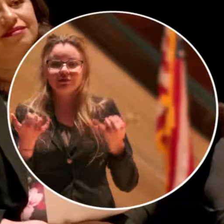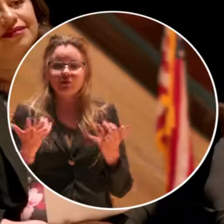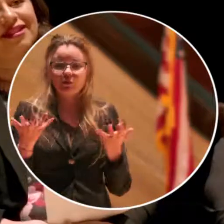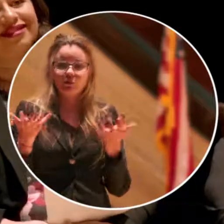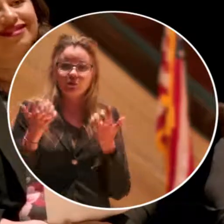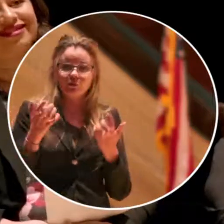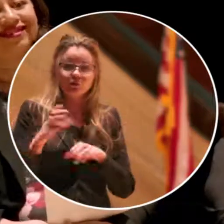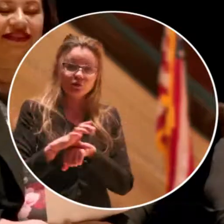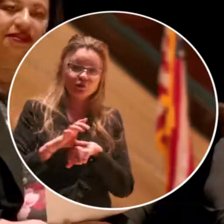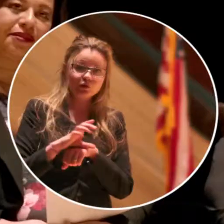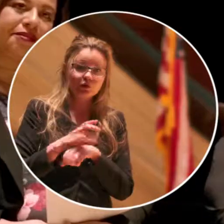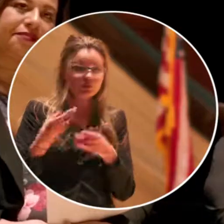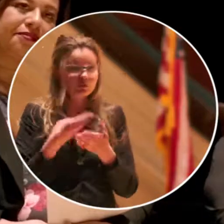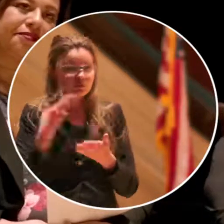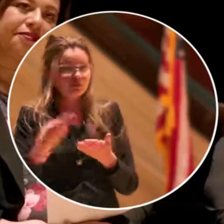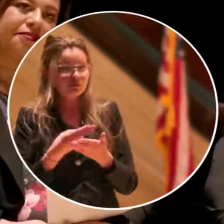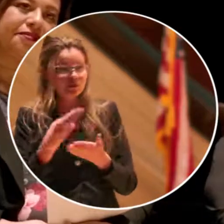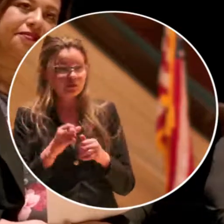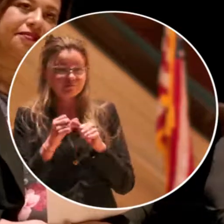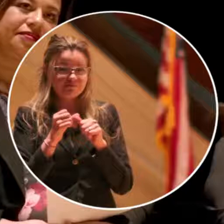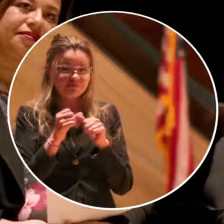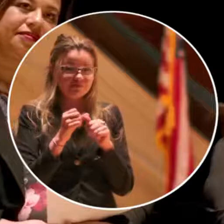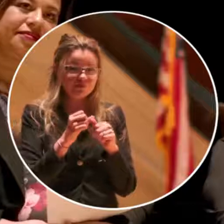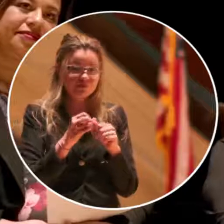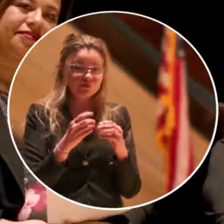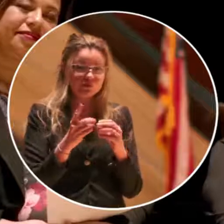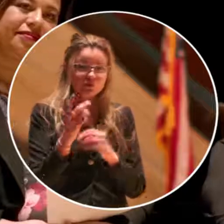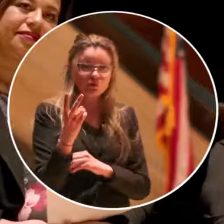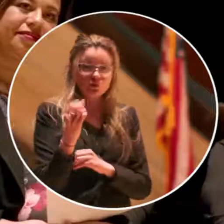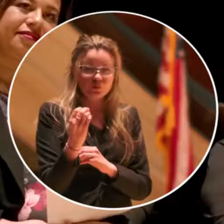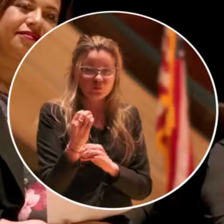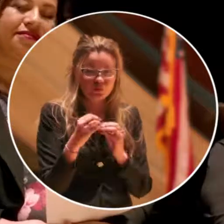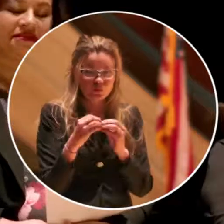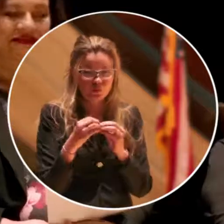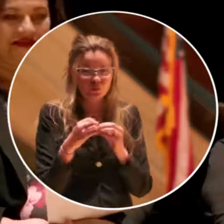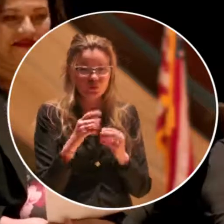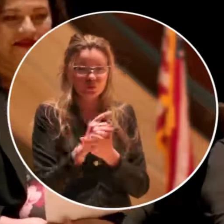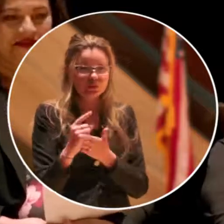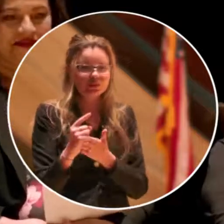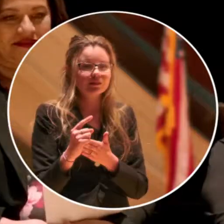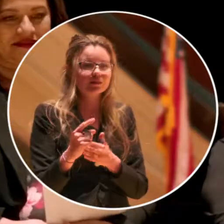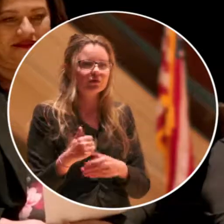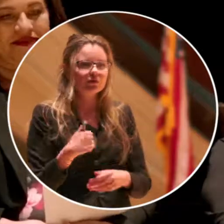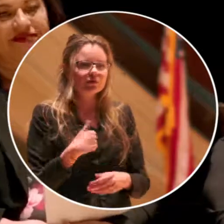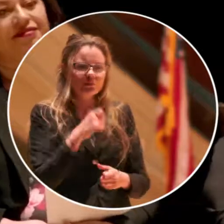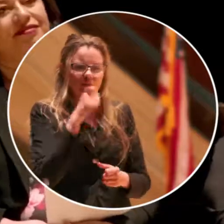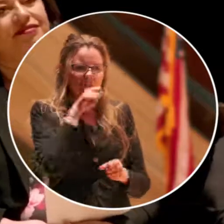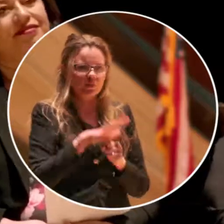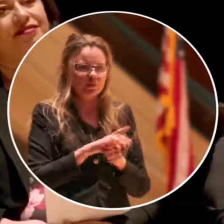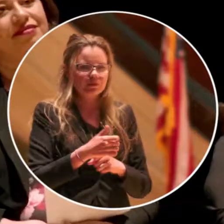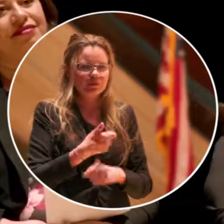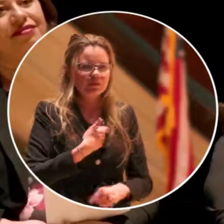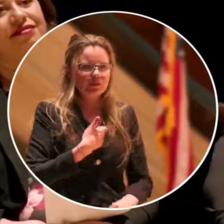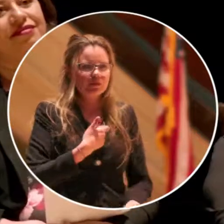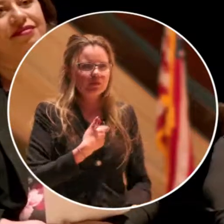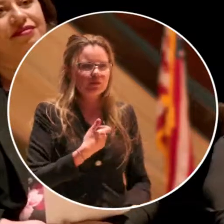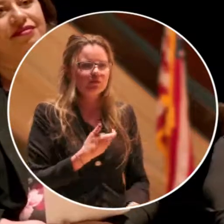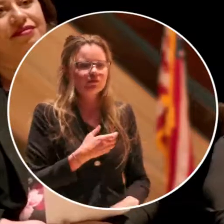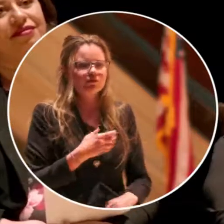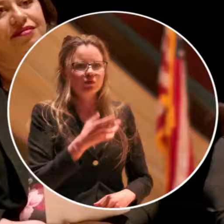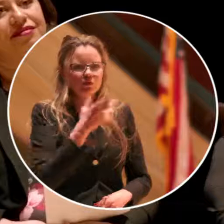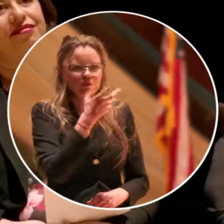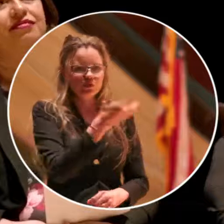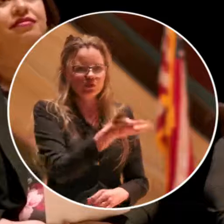pudding. She held on for 2 more weeks. So I vowed that when Grandma Phyllis showed signs of